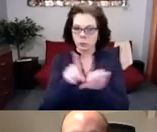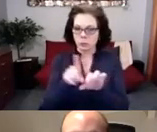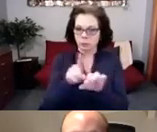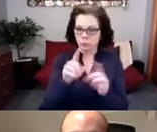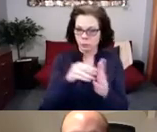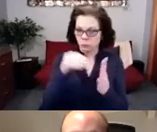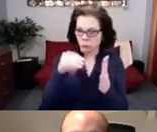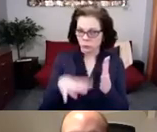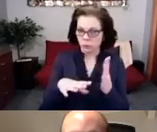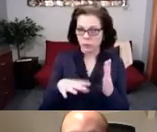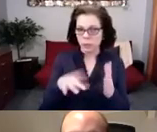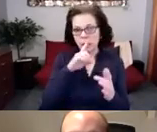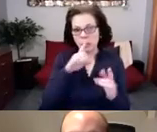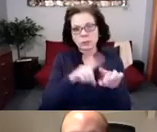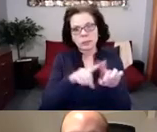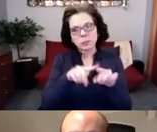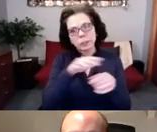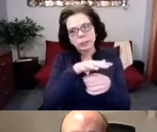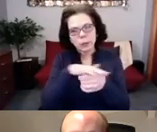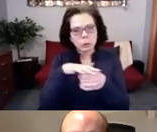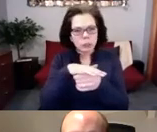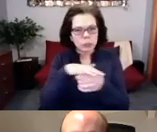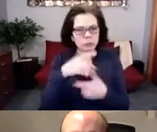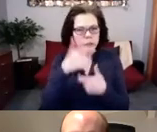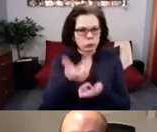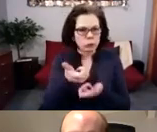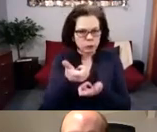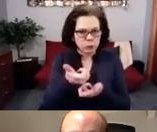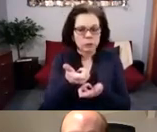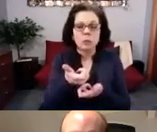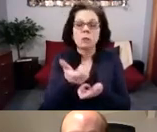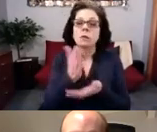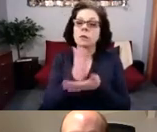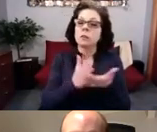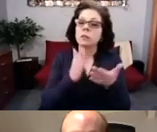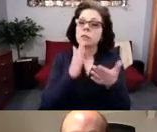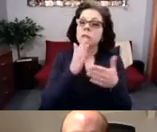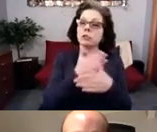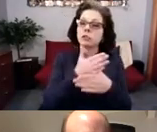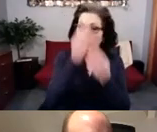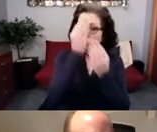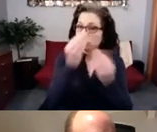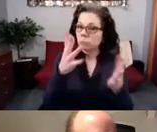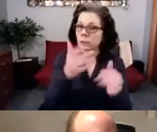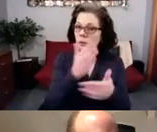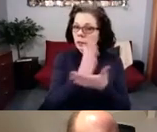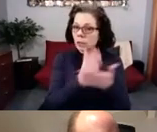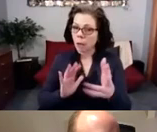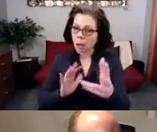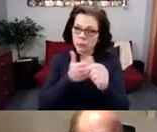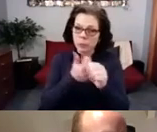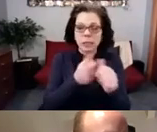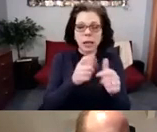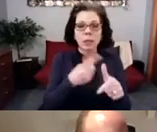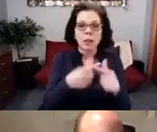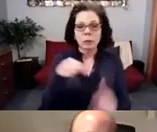that are areas of interest for our entire school community. So we're going to share with you some updates and then look forward to question and answer at the